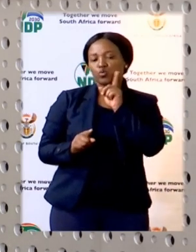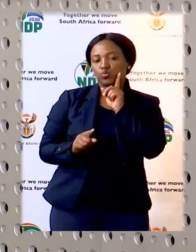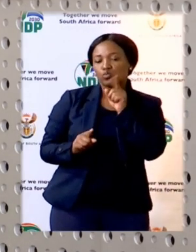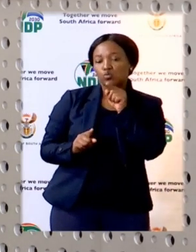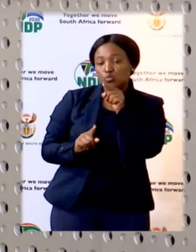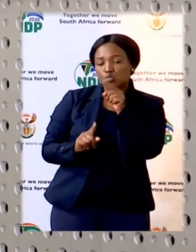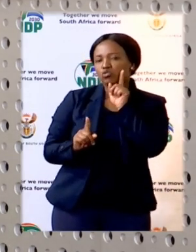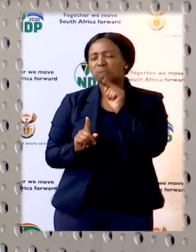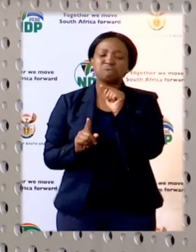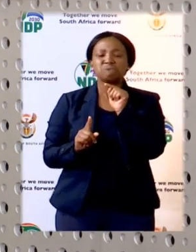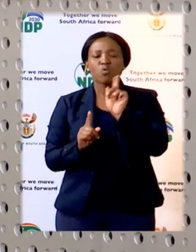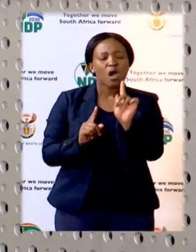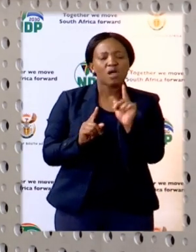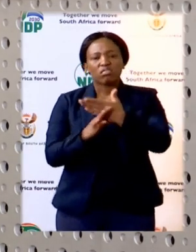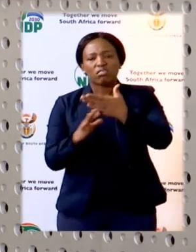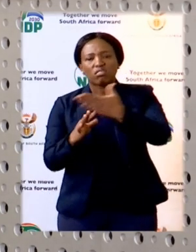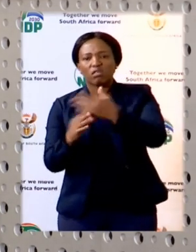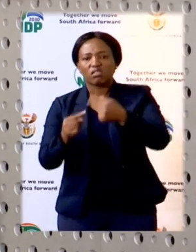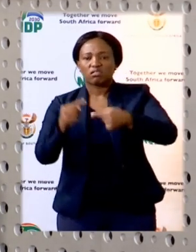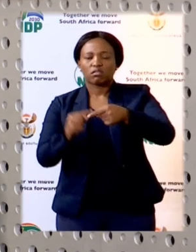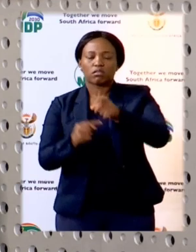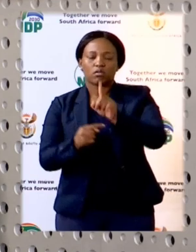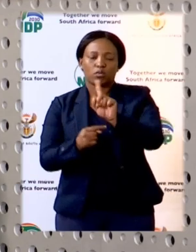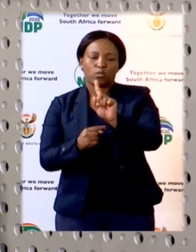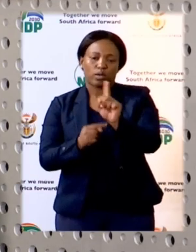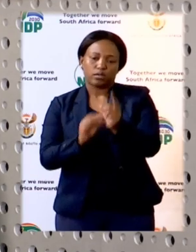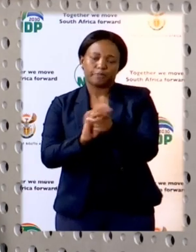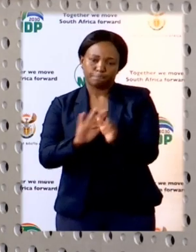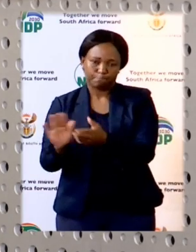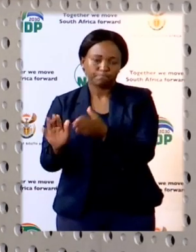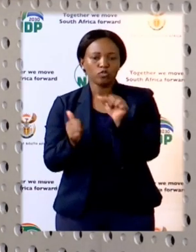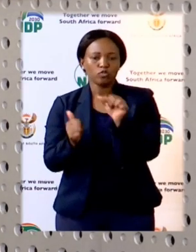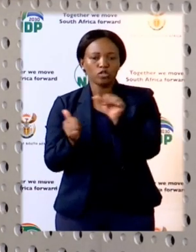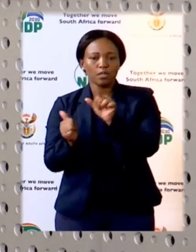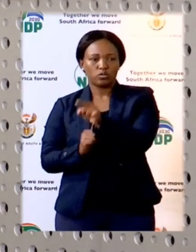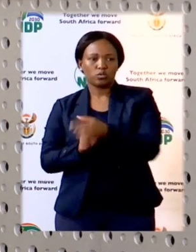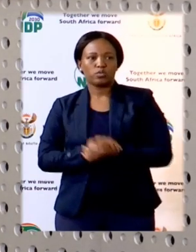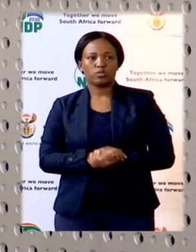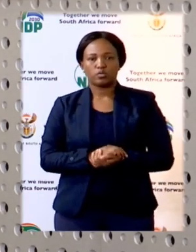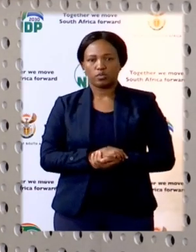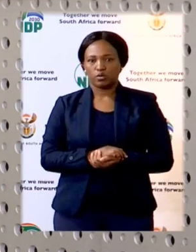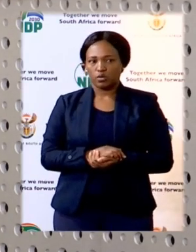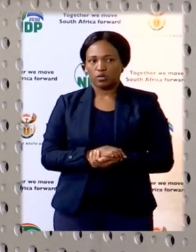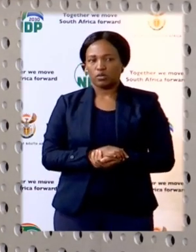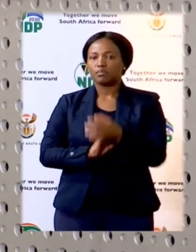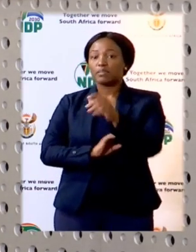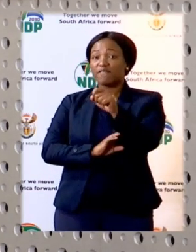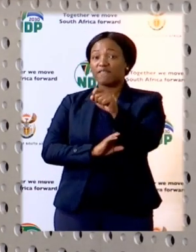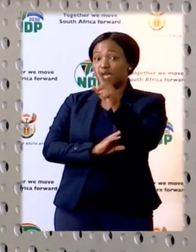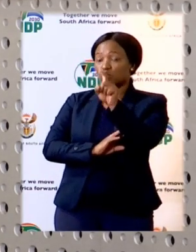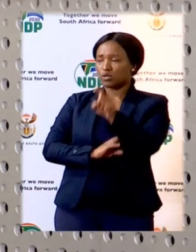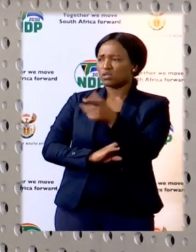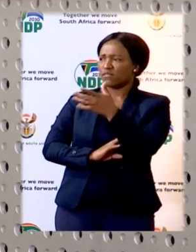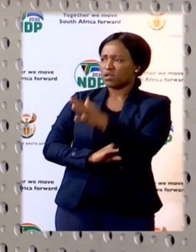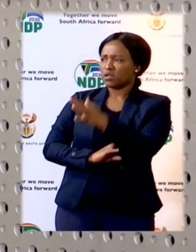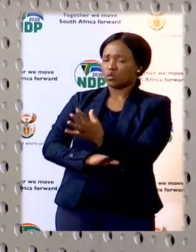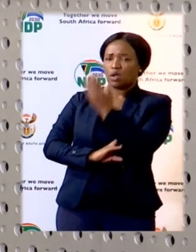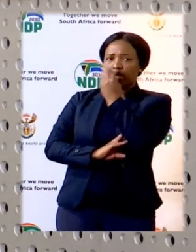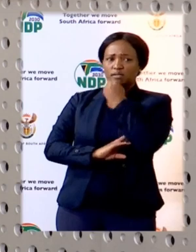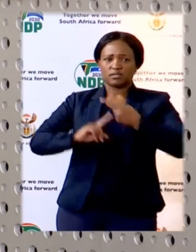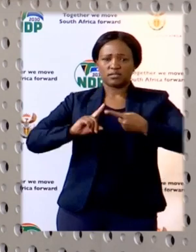around what could be interfering with our communication system. Maybe let's just start with the first question that was